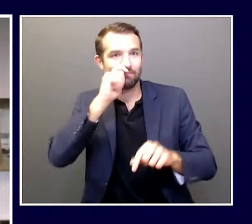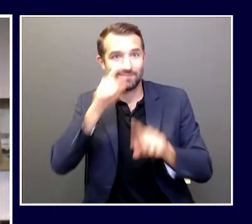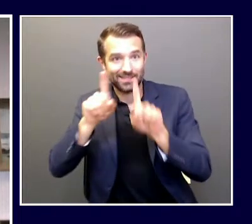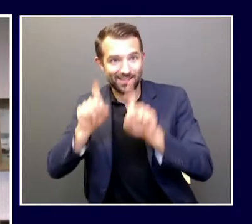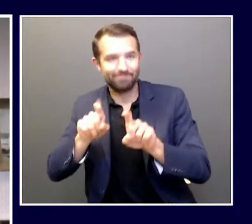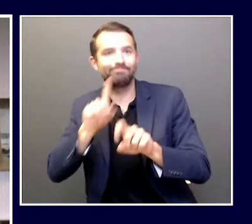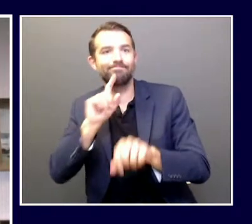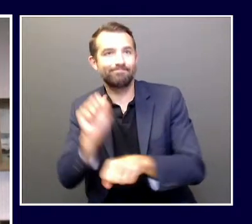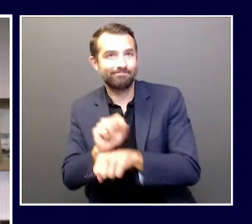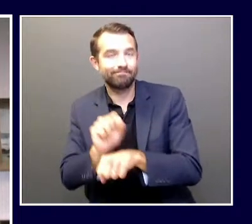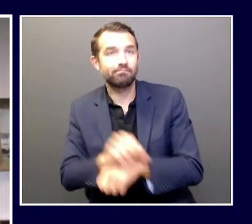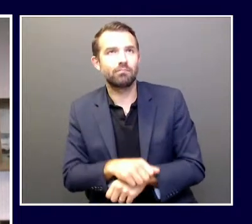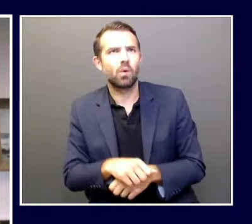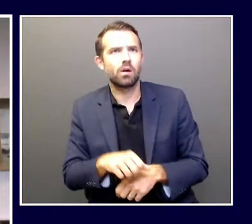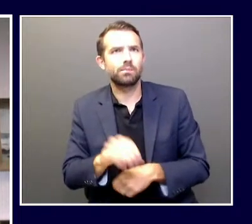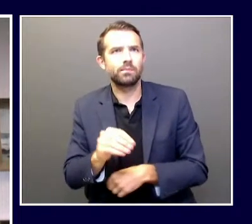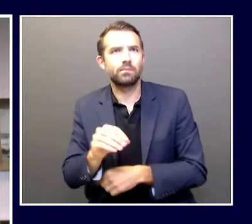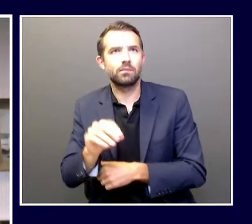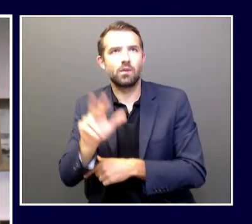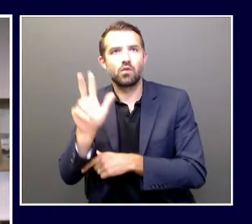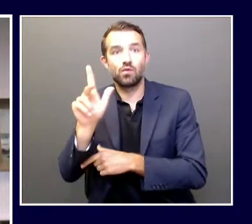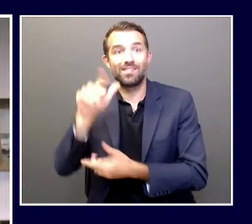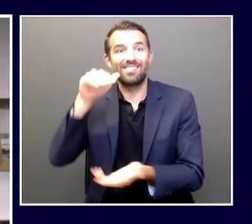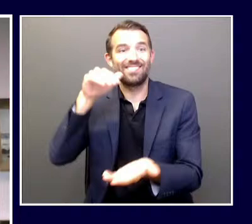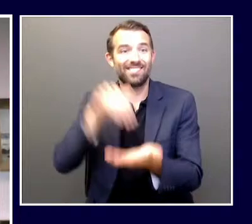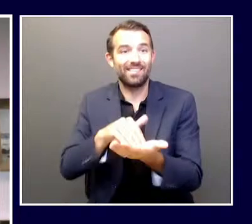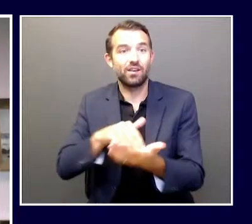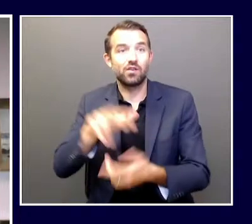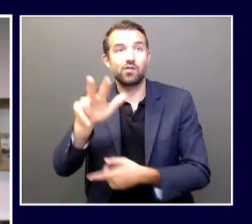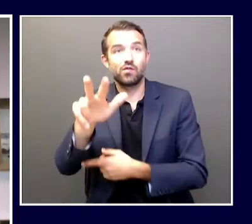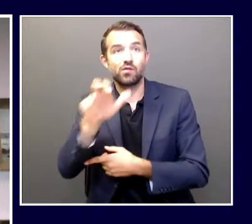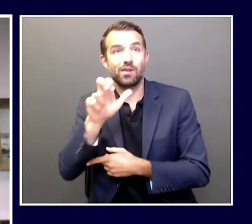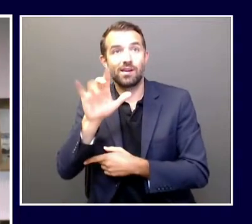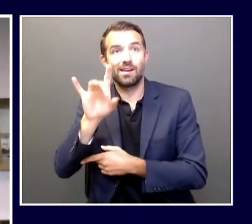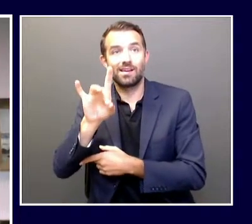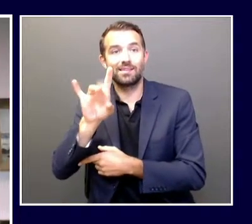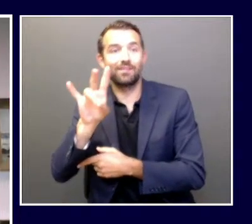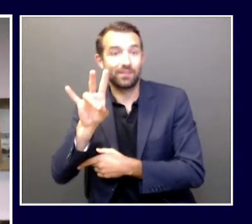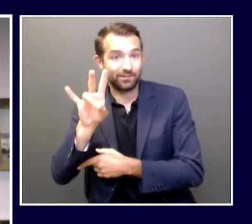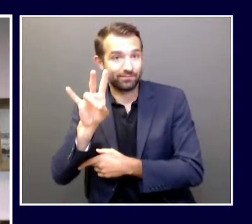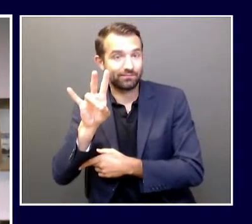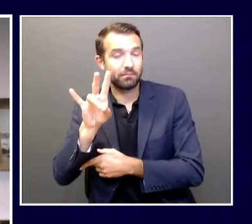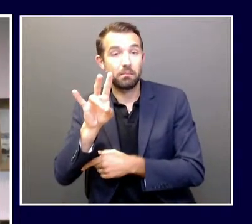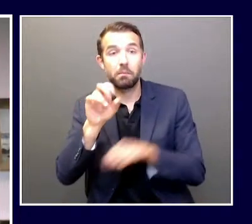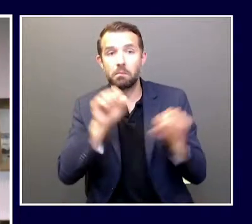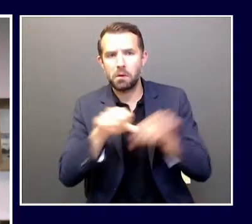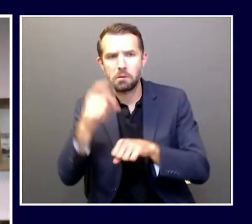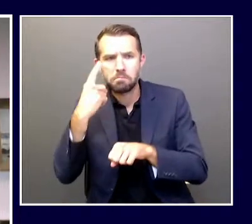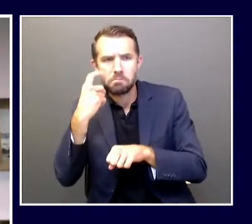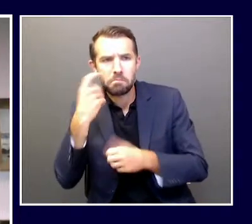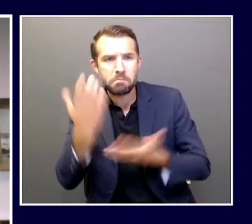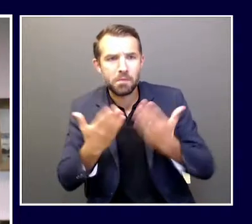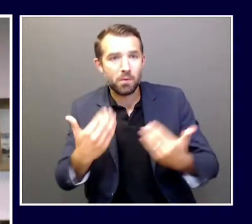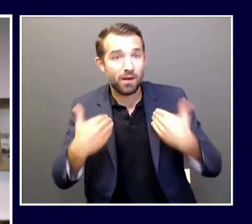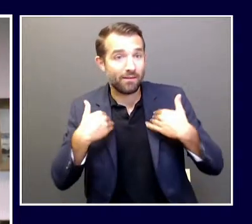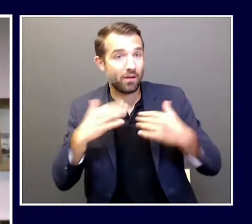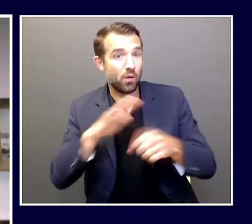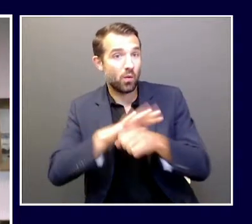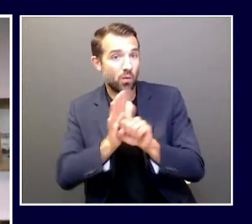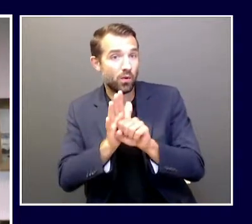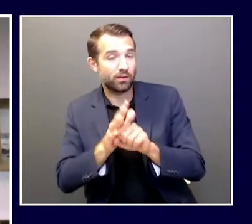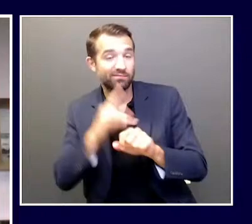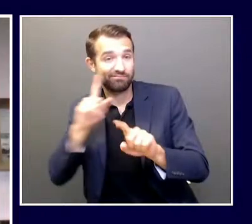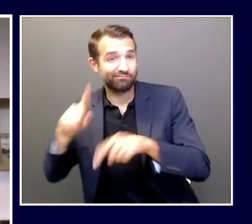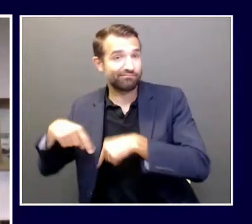20,387 are probable cases. Thus far in the pandemic, Maine has logged 924